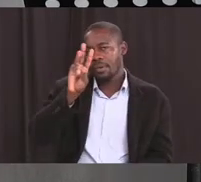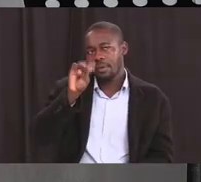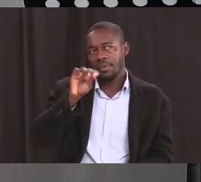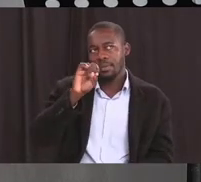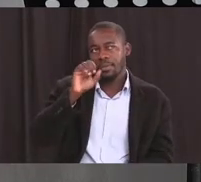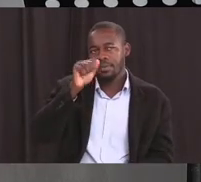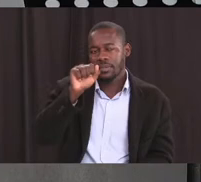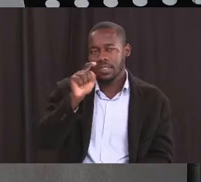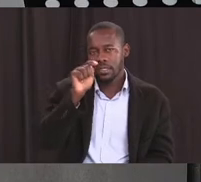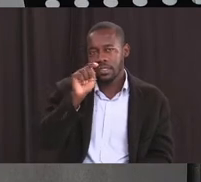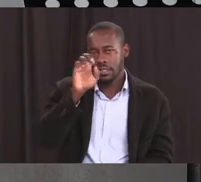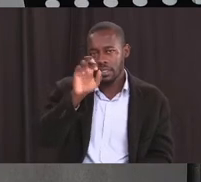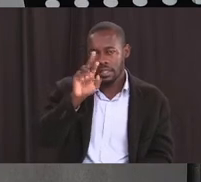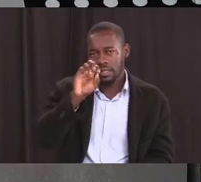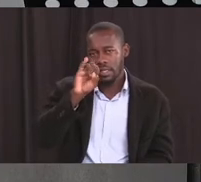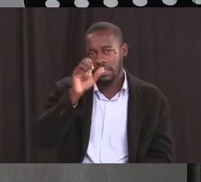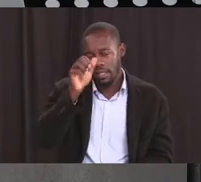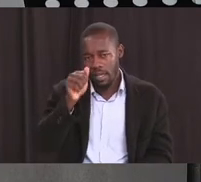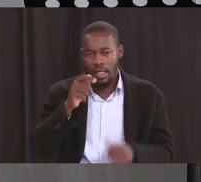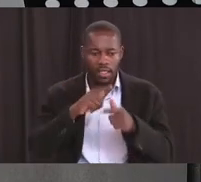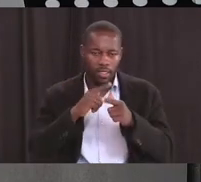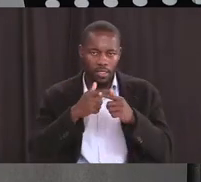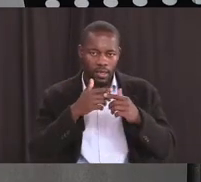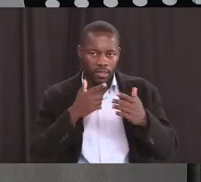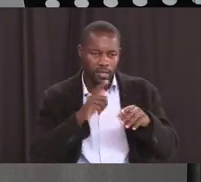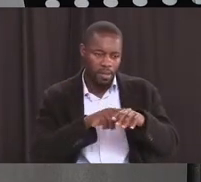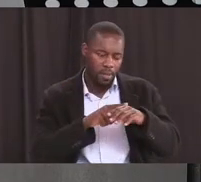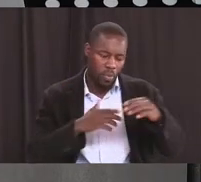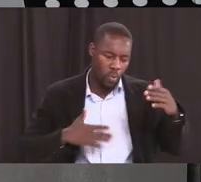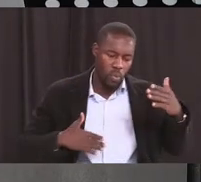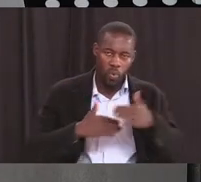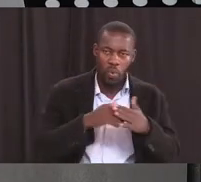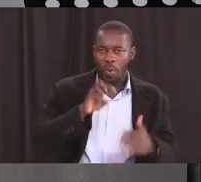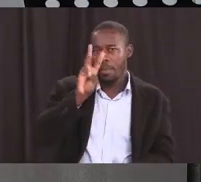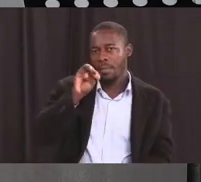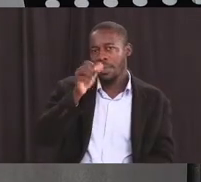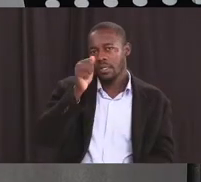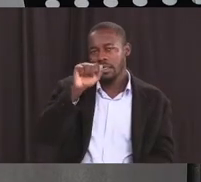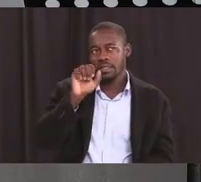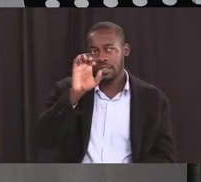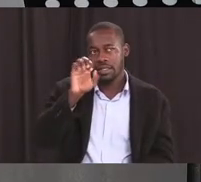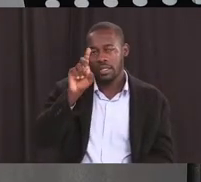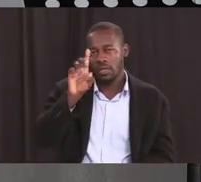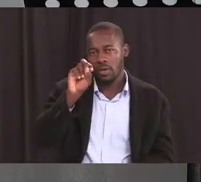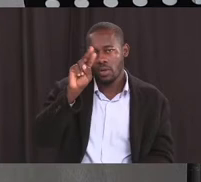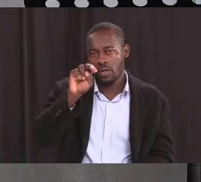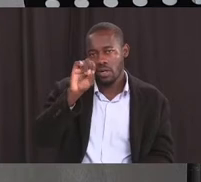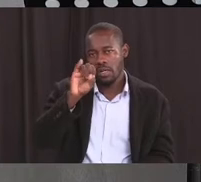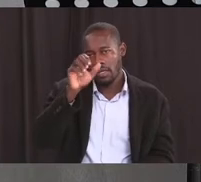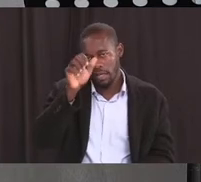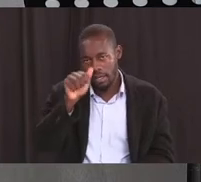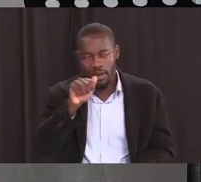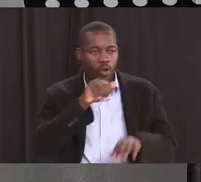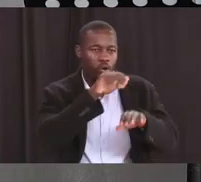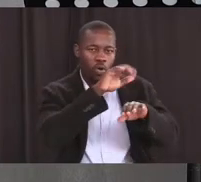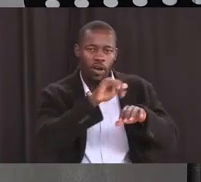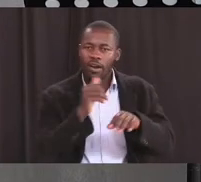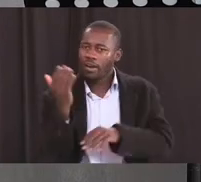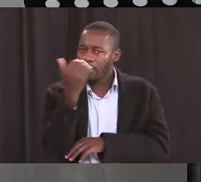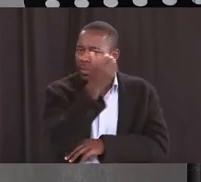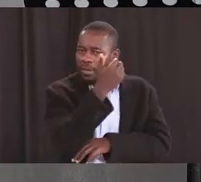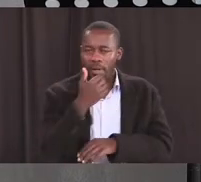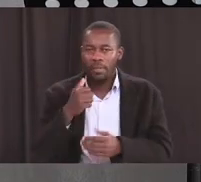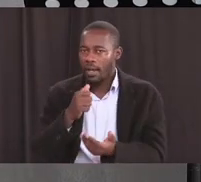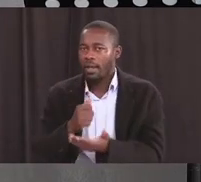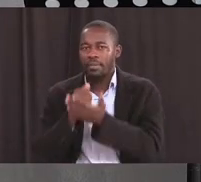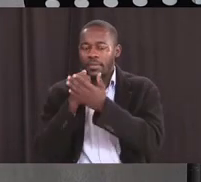a vision of a man in Macedonia standing and begging him, "Come over here and help us." After Paul had seen the